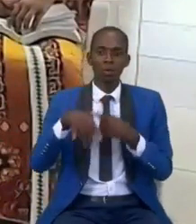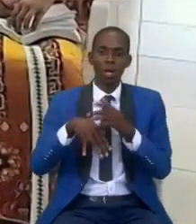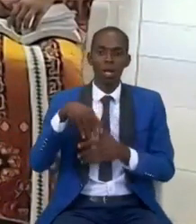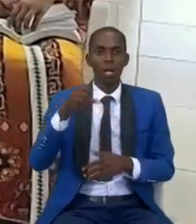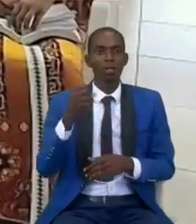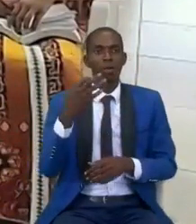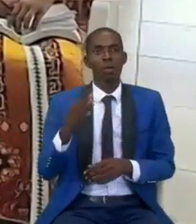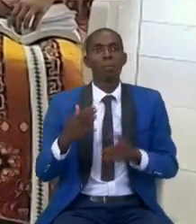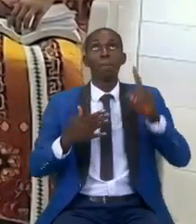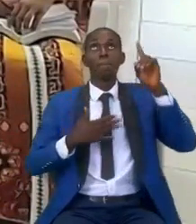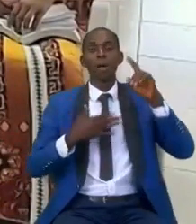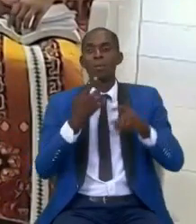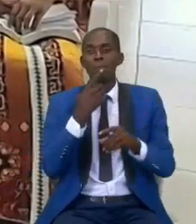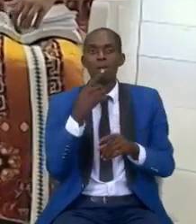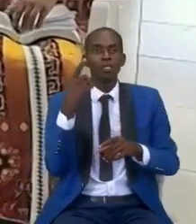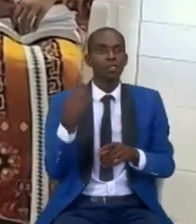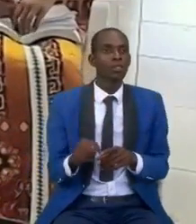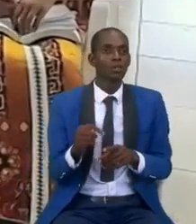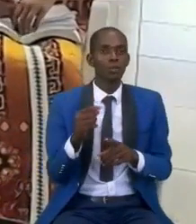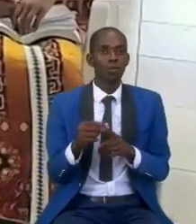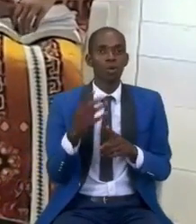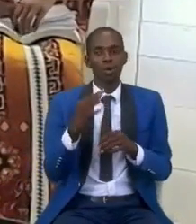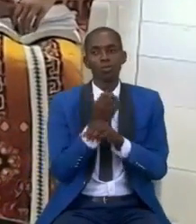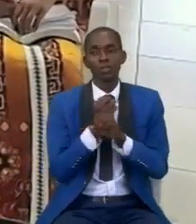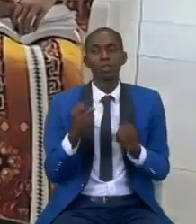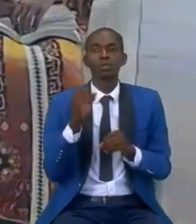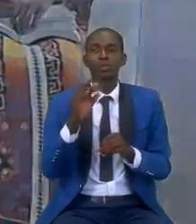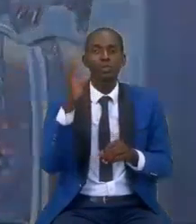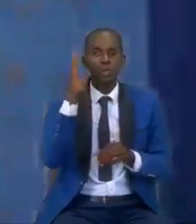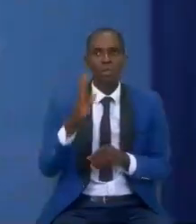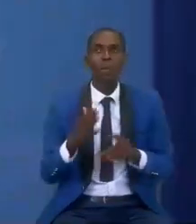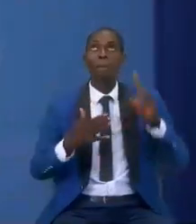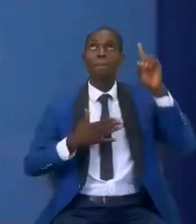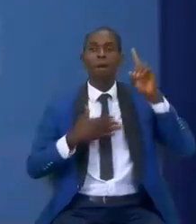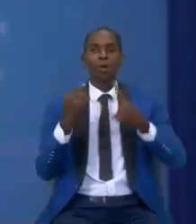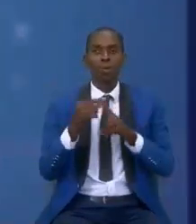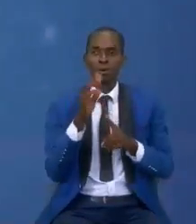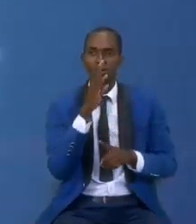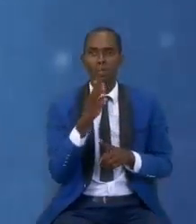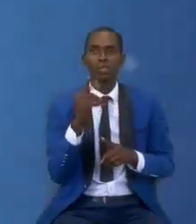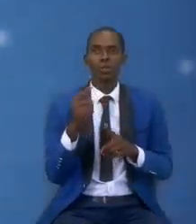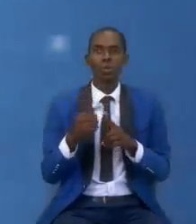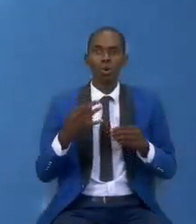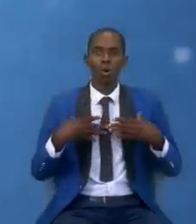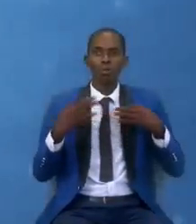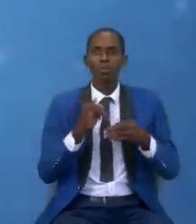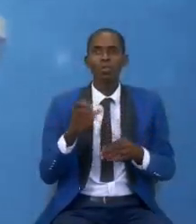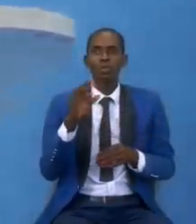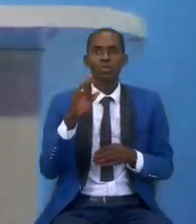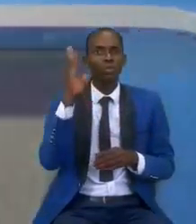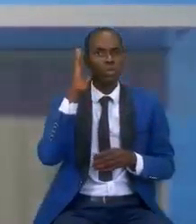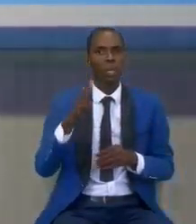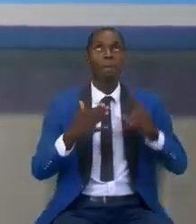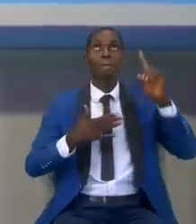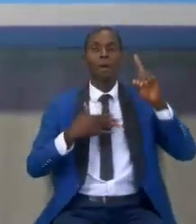word be. The word of healing, it says, so shall my word be. It says, the word of deliverance, the word of power, the